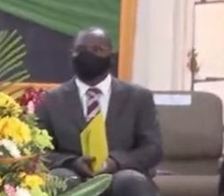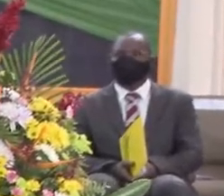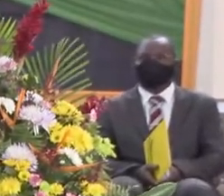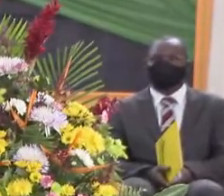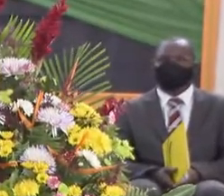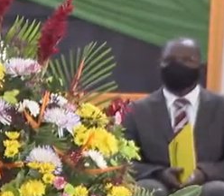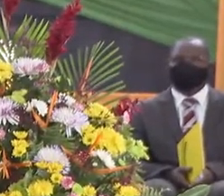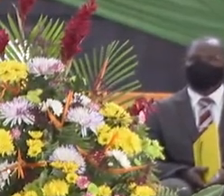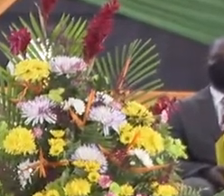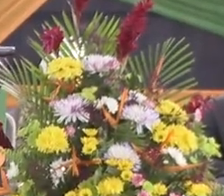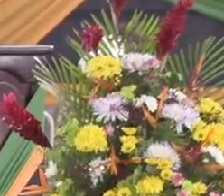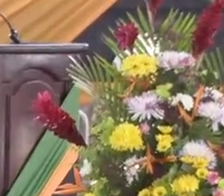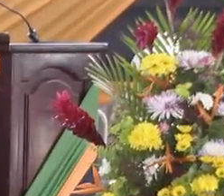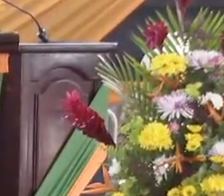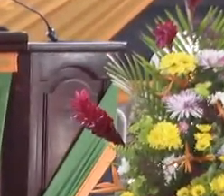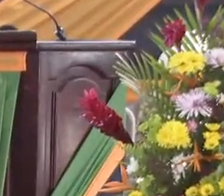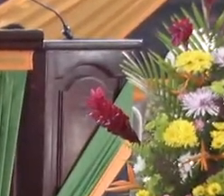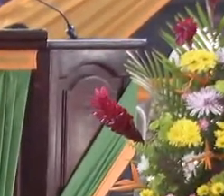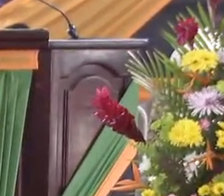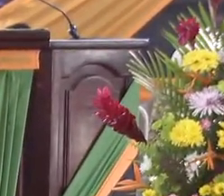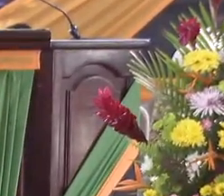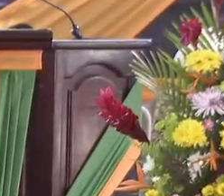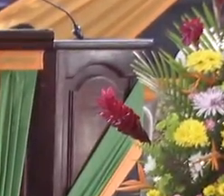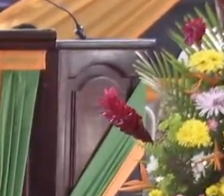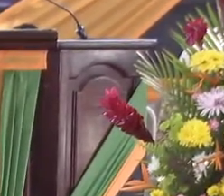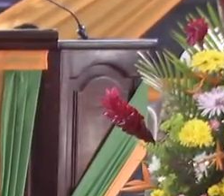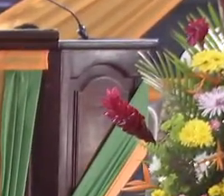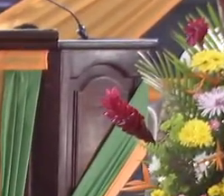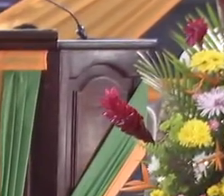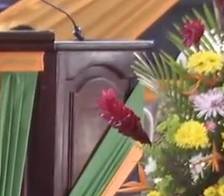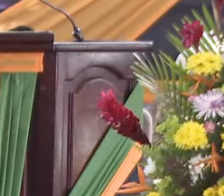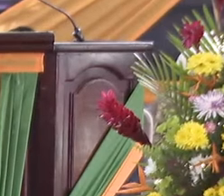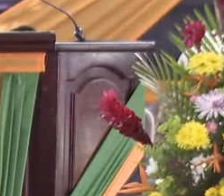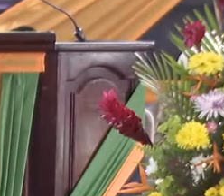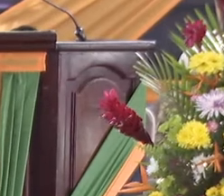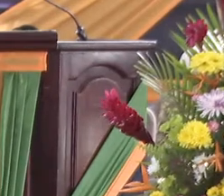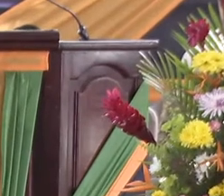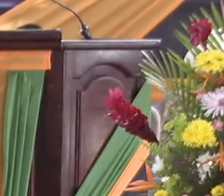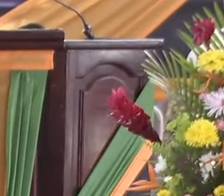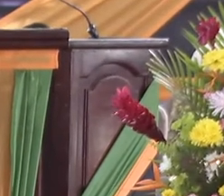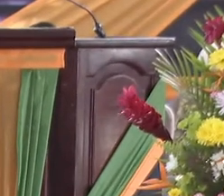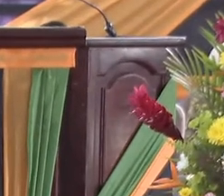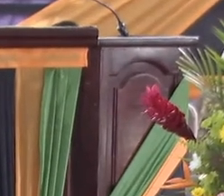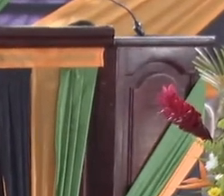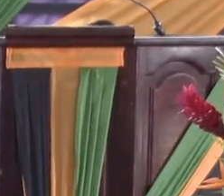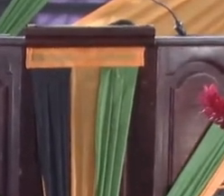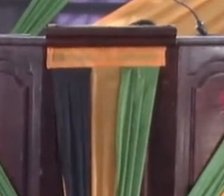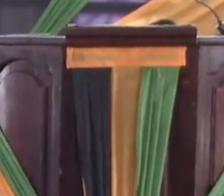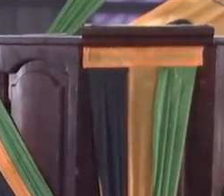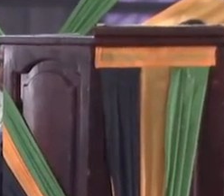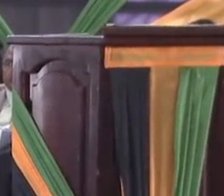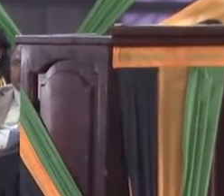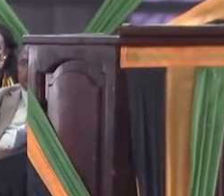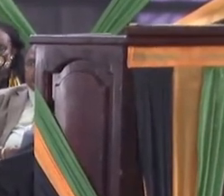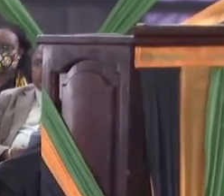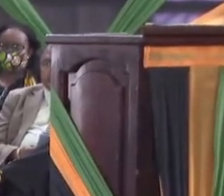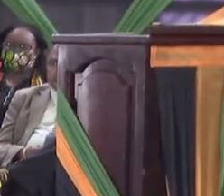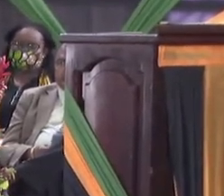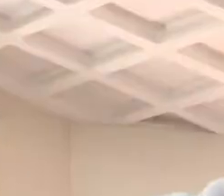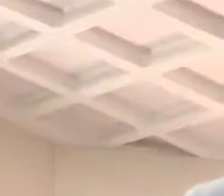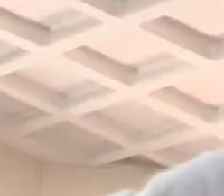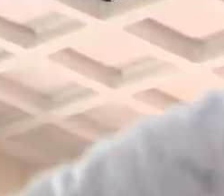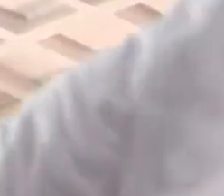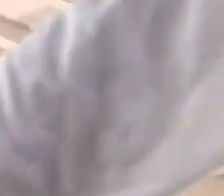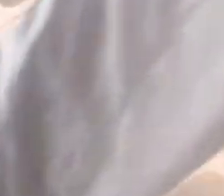gone. He'll carry us when we can't carry